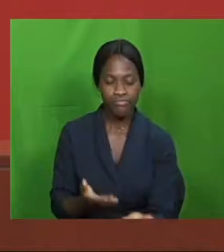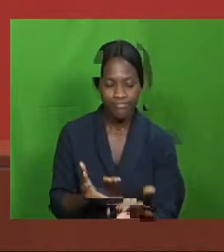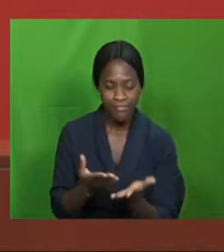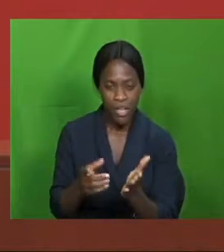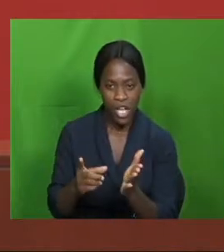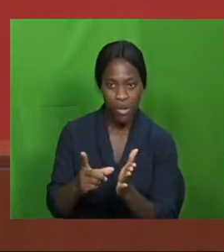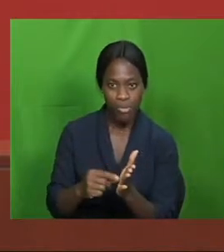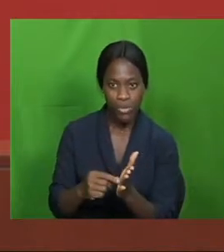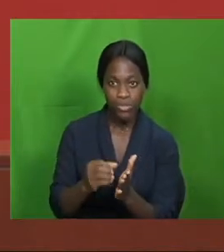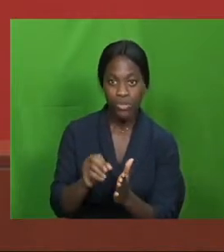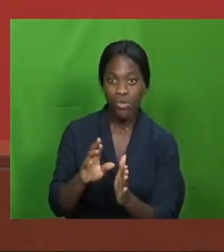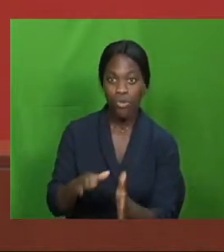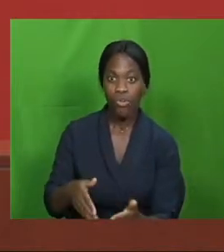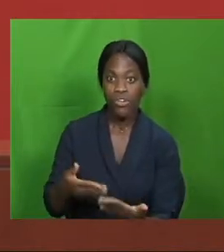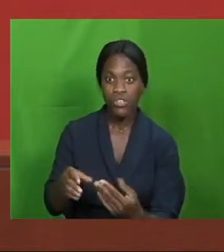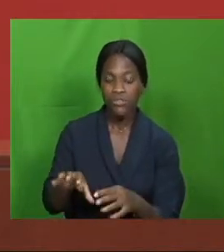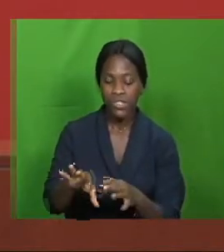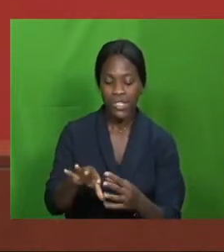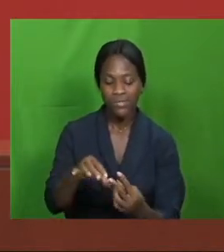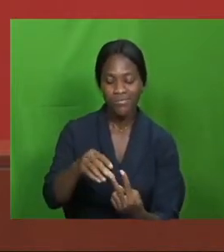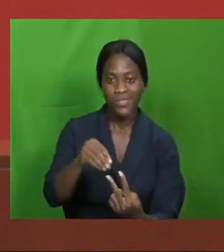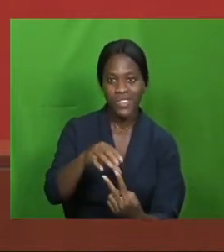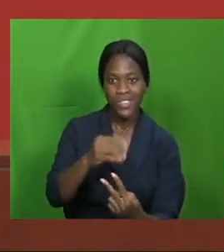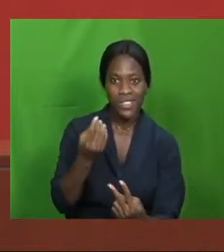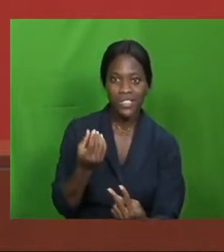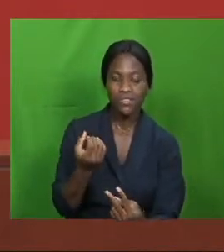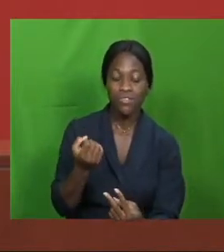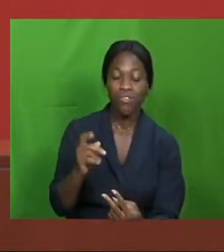referred to a select or standing committee.